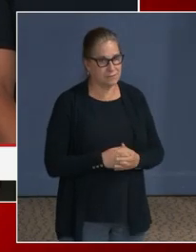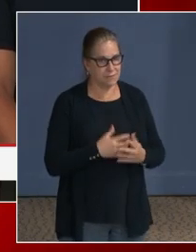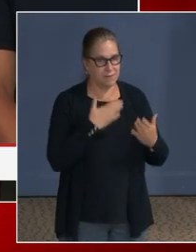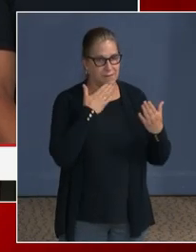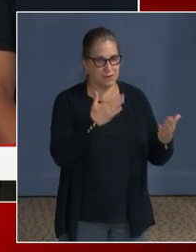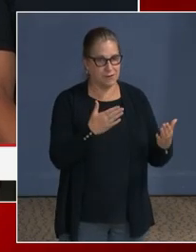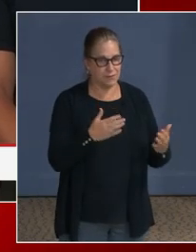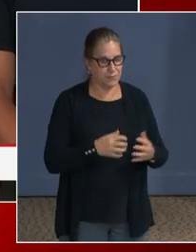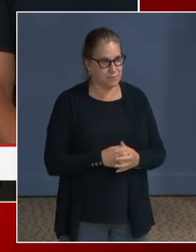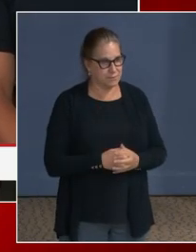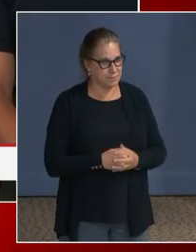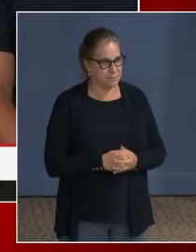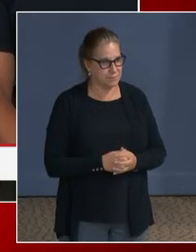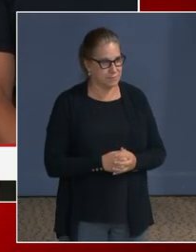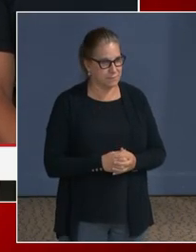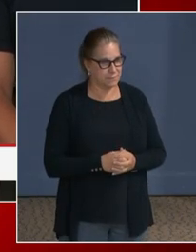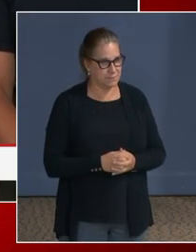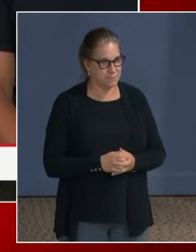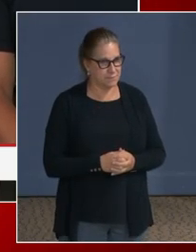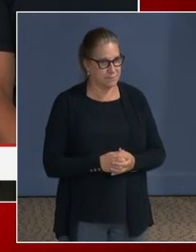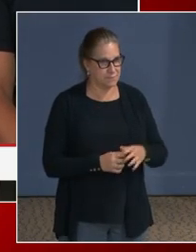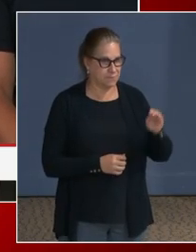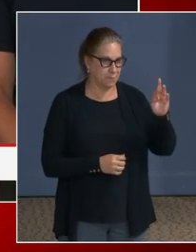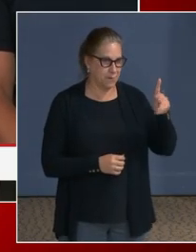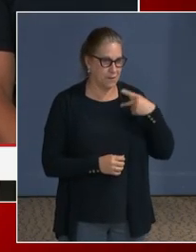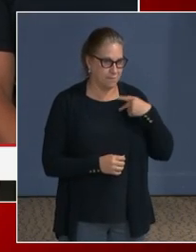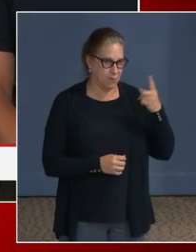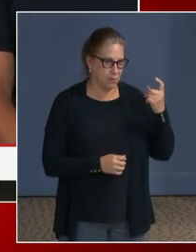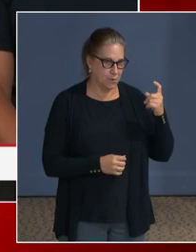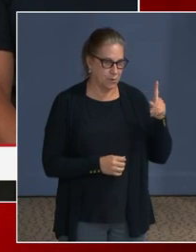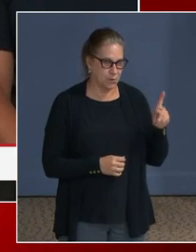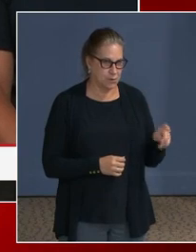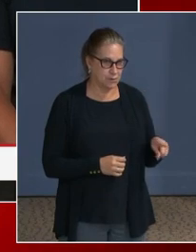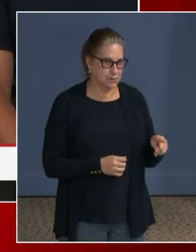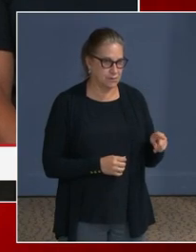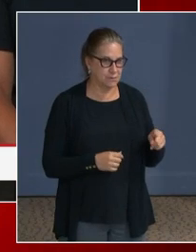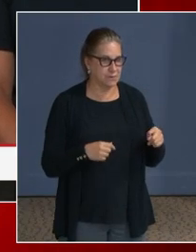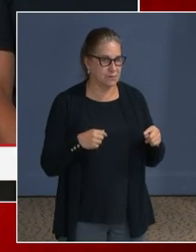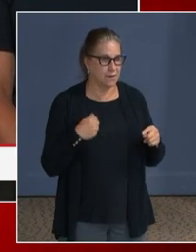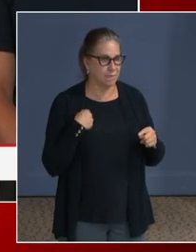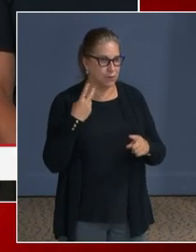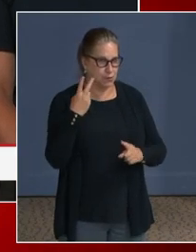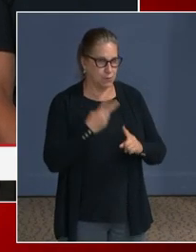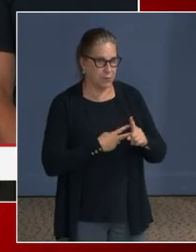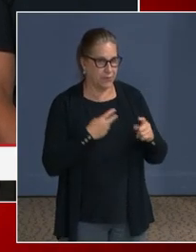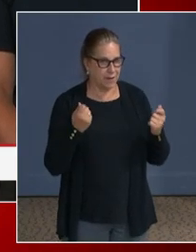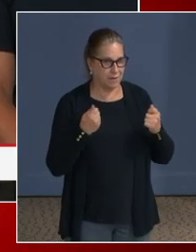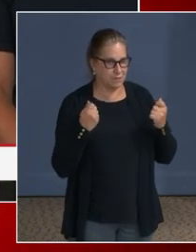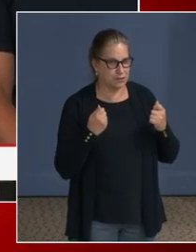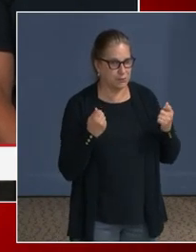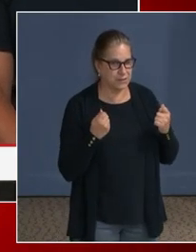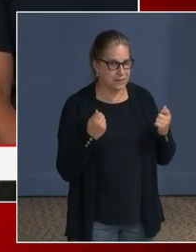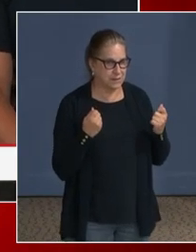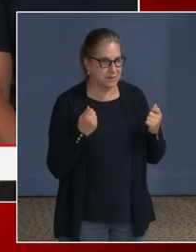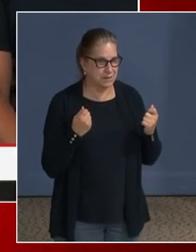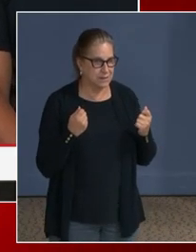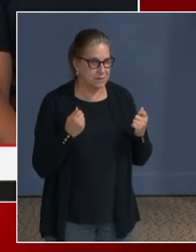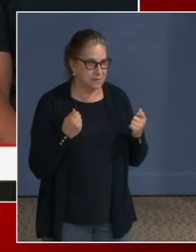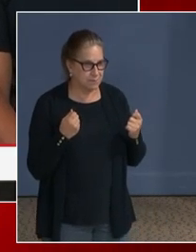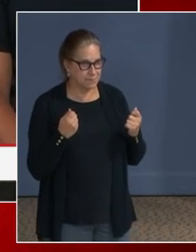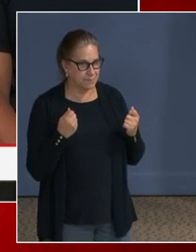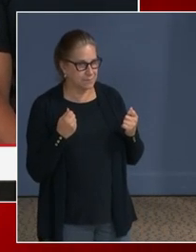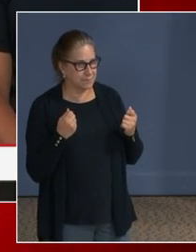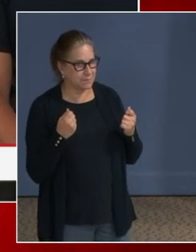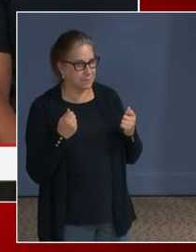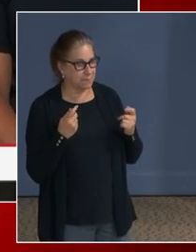Last question. Mayor Bowser, I think we're about 2 months anniversary when things really started to get